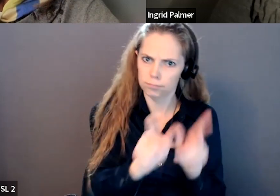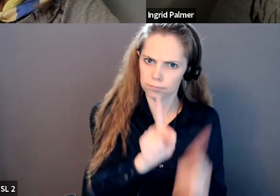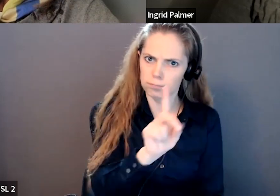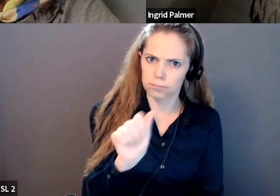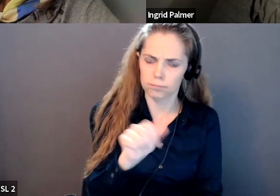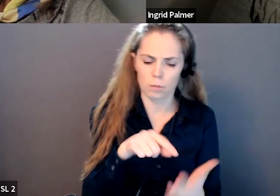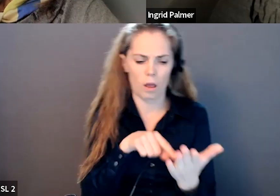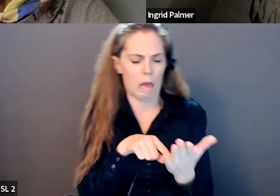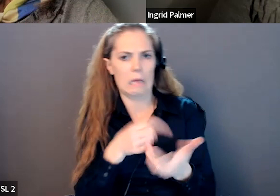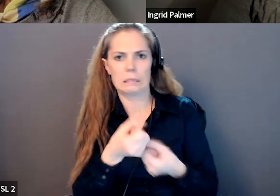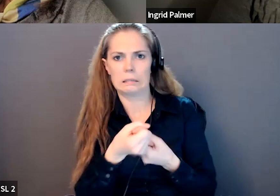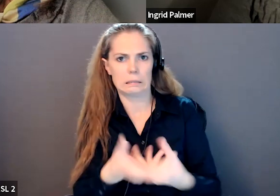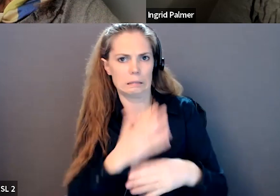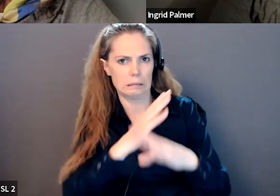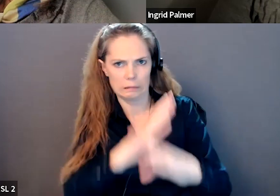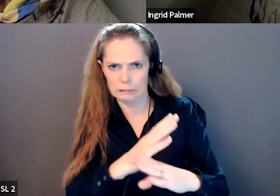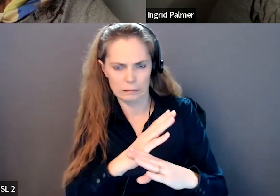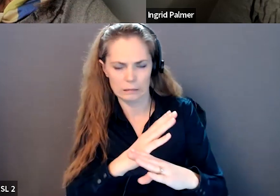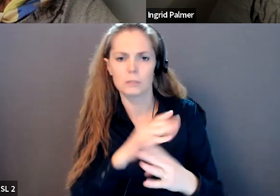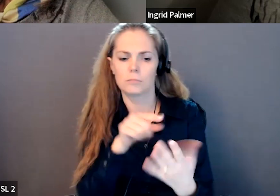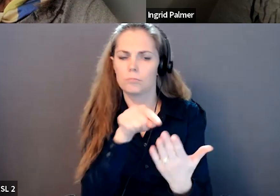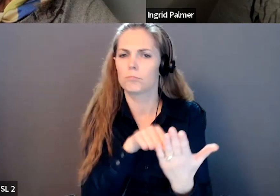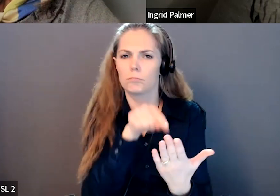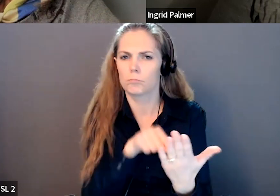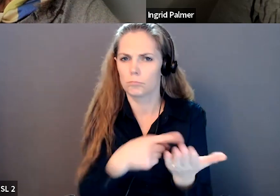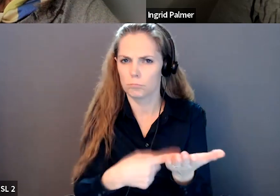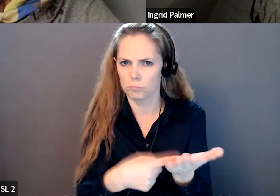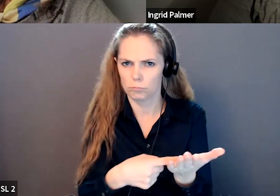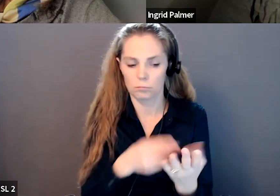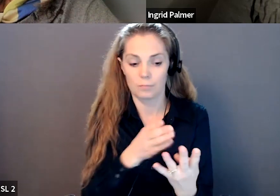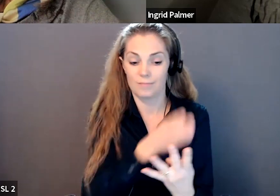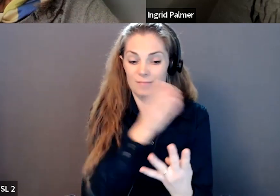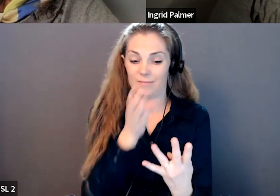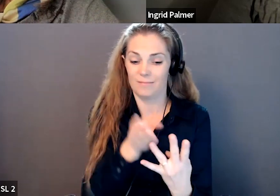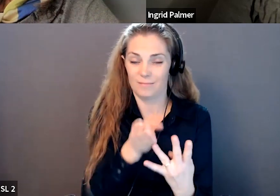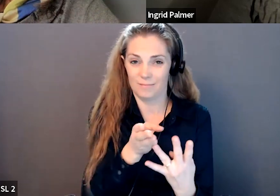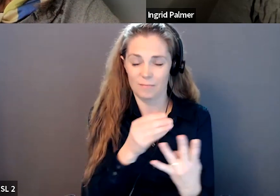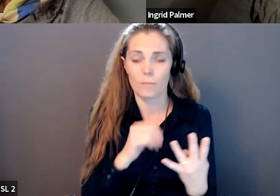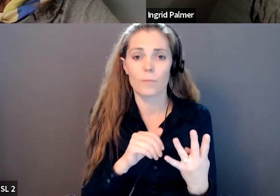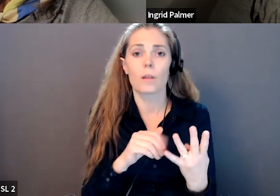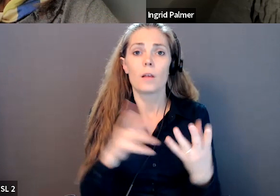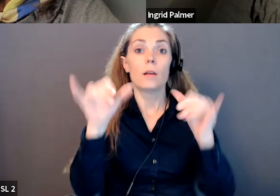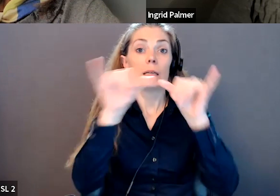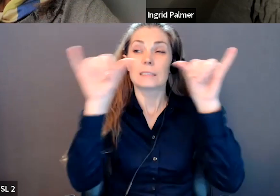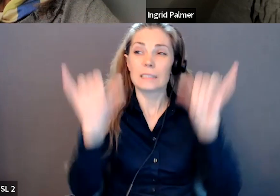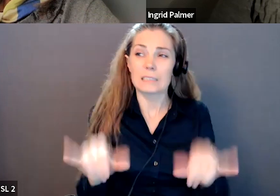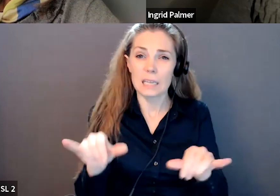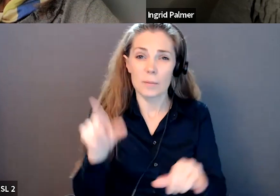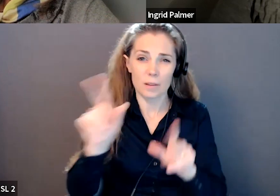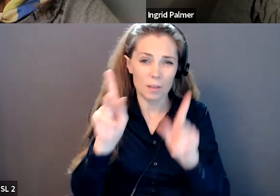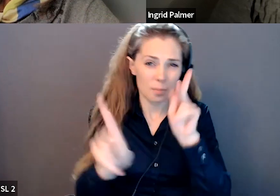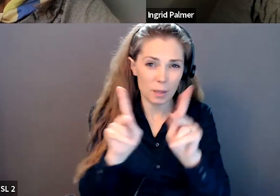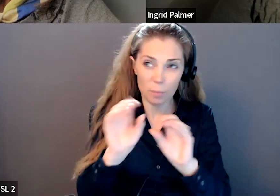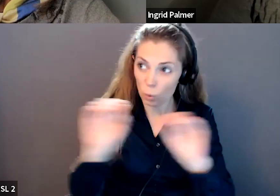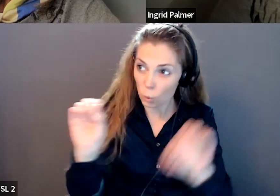can we best counter systemic ableism and other isms to increase belonging